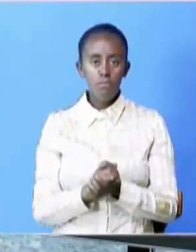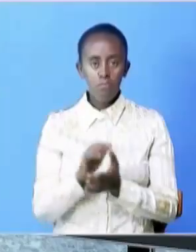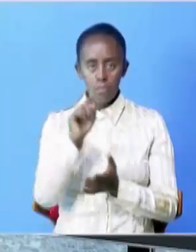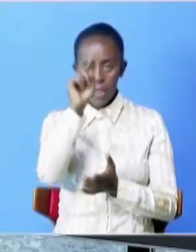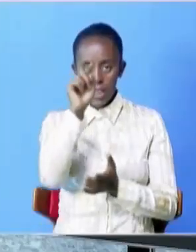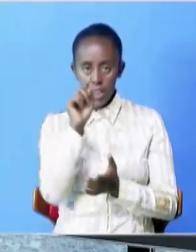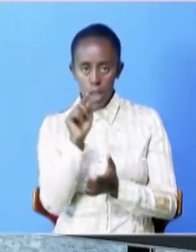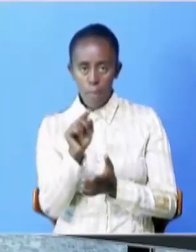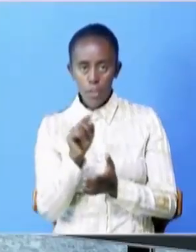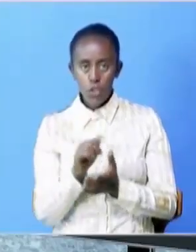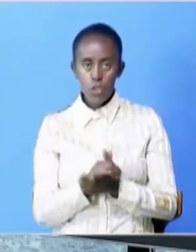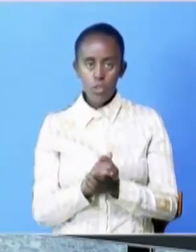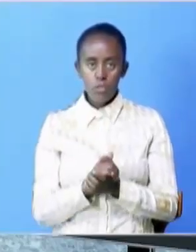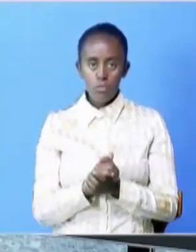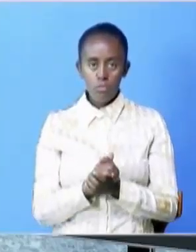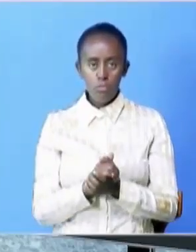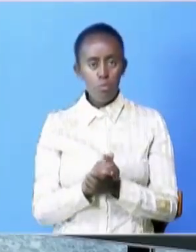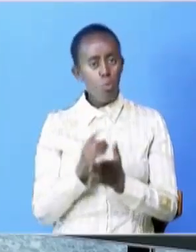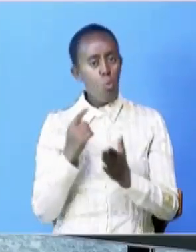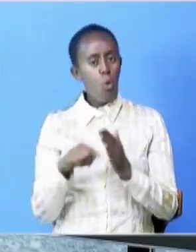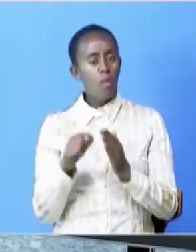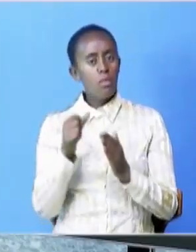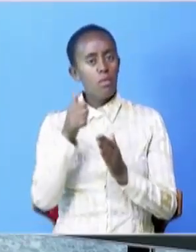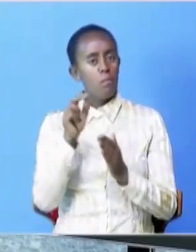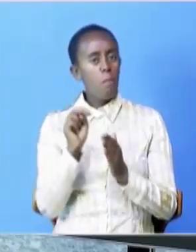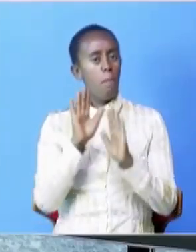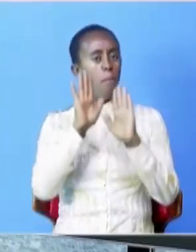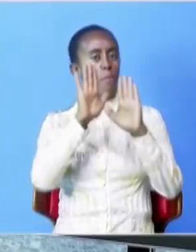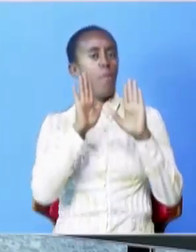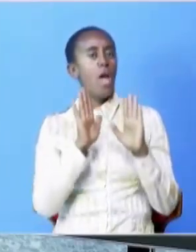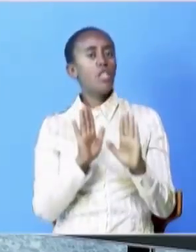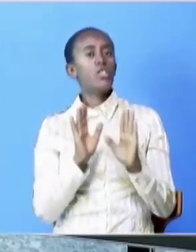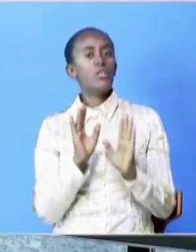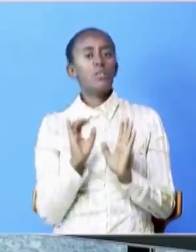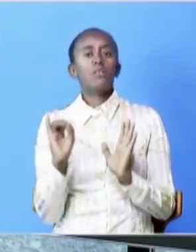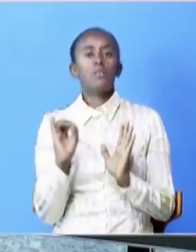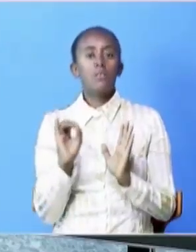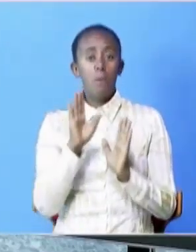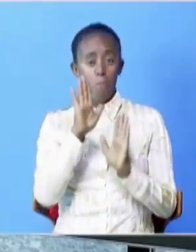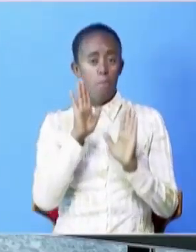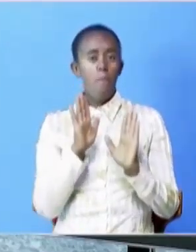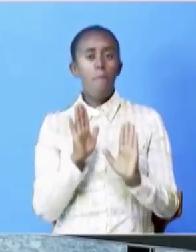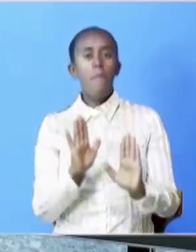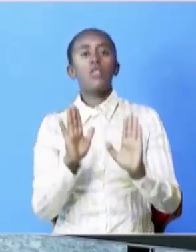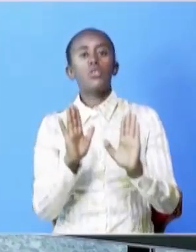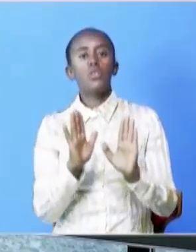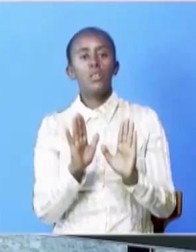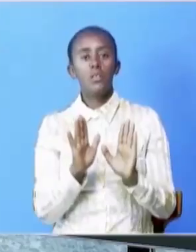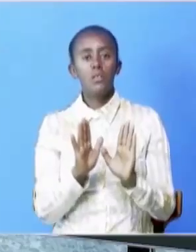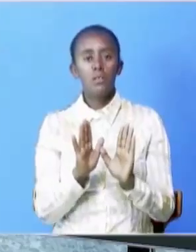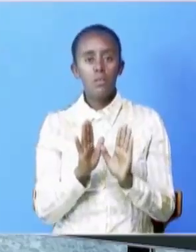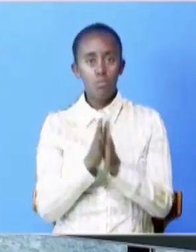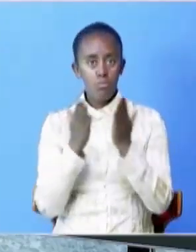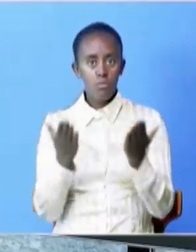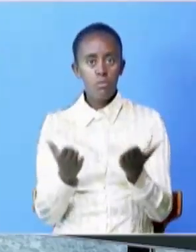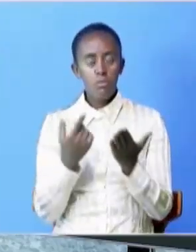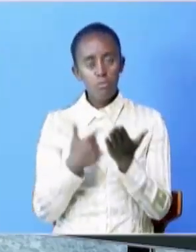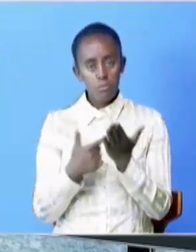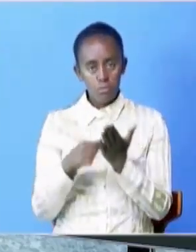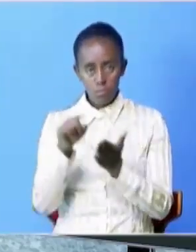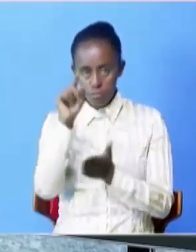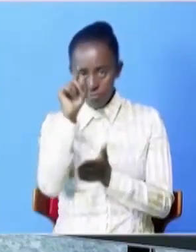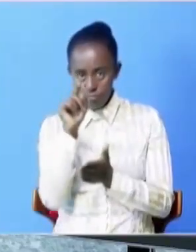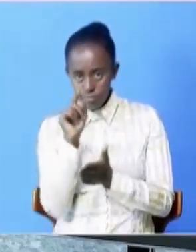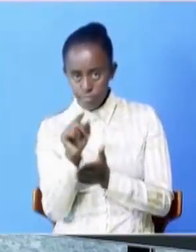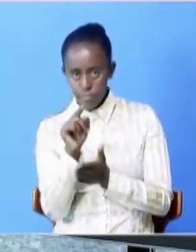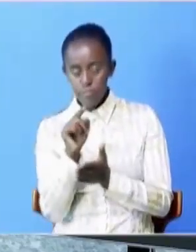Exclamation point. What an amazing book. So we have finished our idea. And if that is the case, then